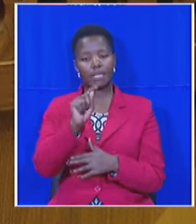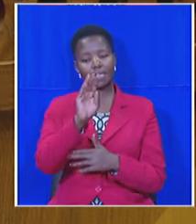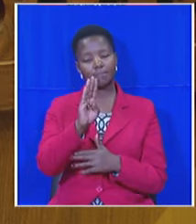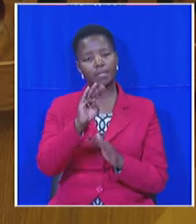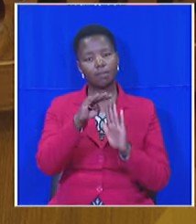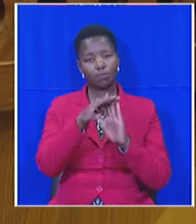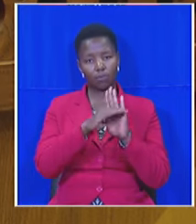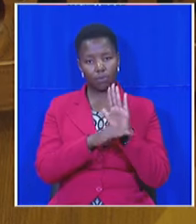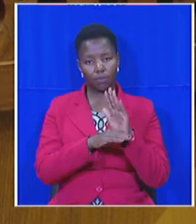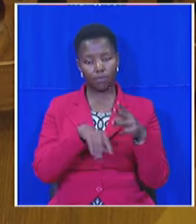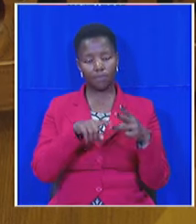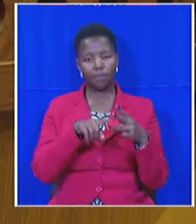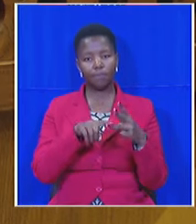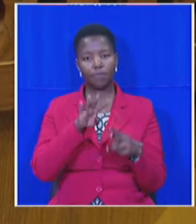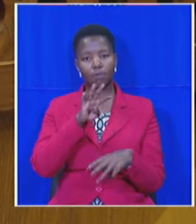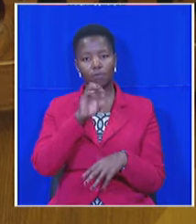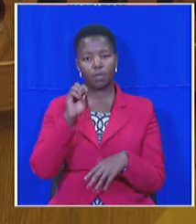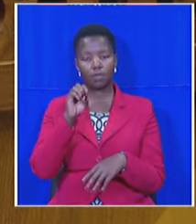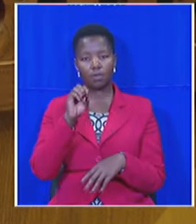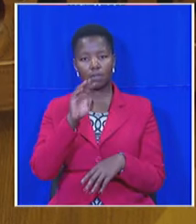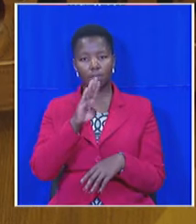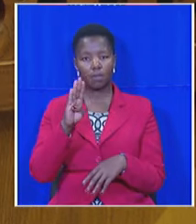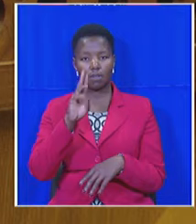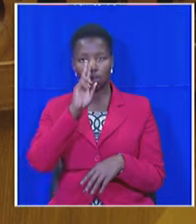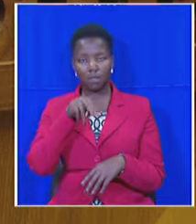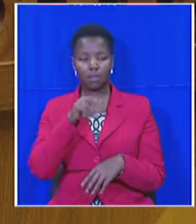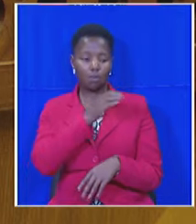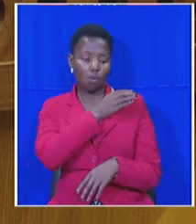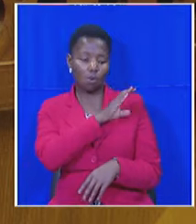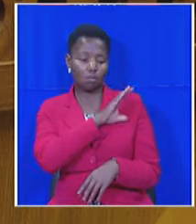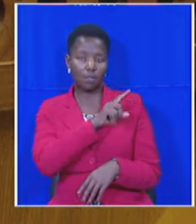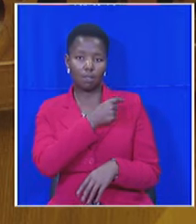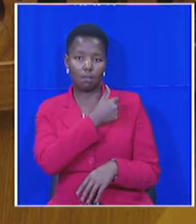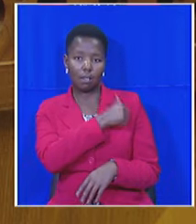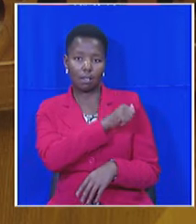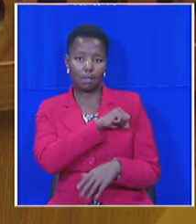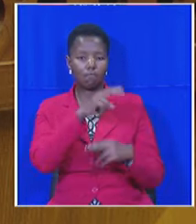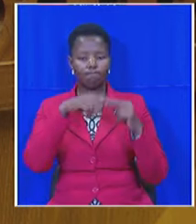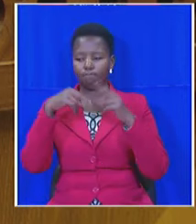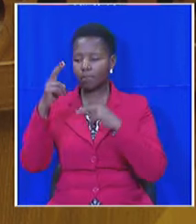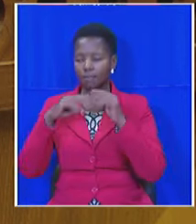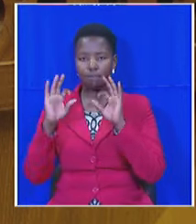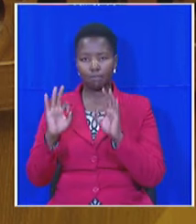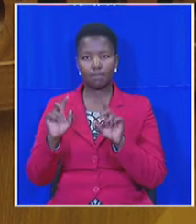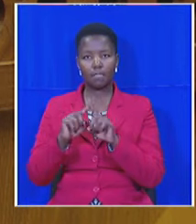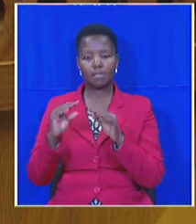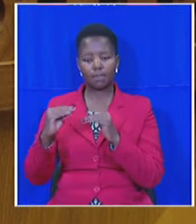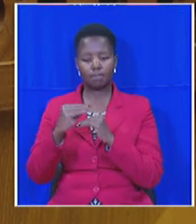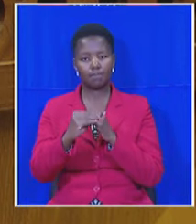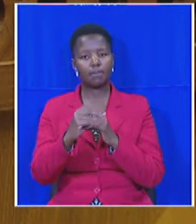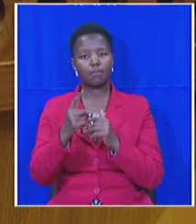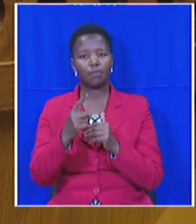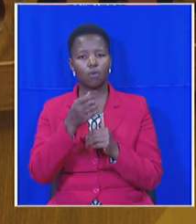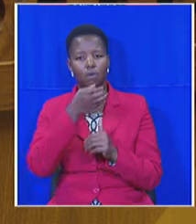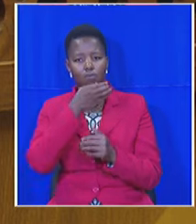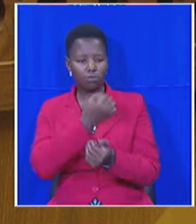programs, 4.5 billion for revitalizing our facilities, and more funds set aside for new substance abuse treatment centers in the